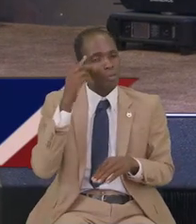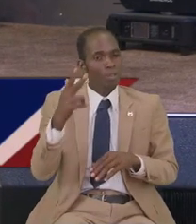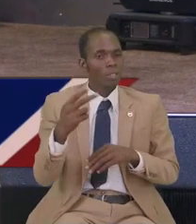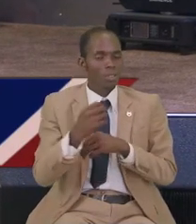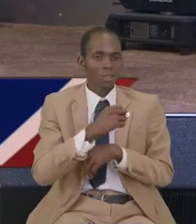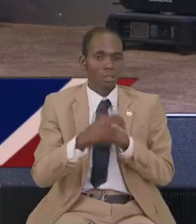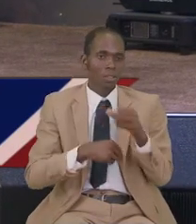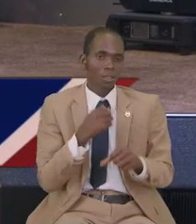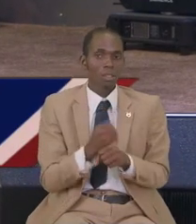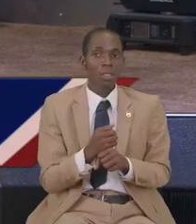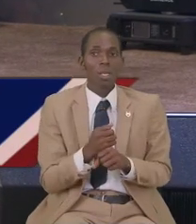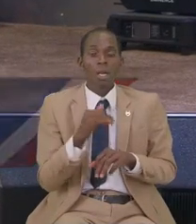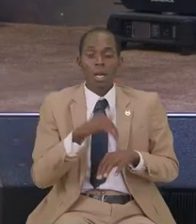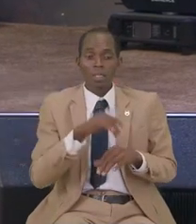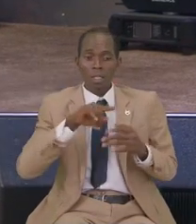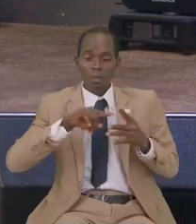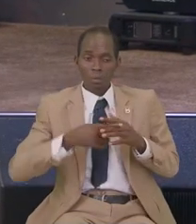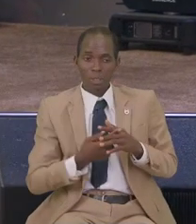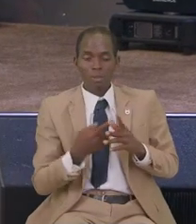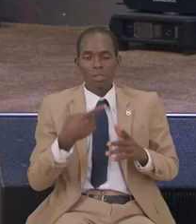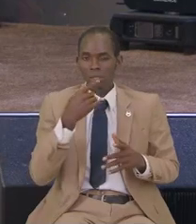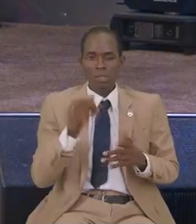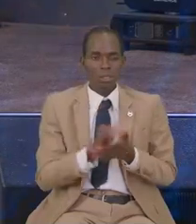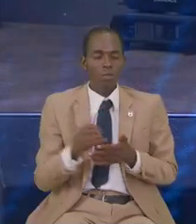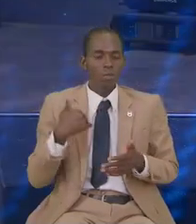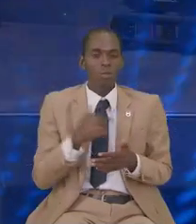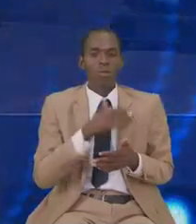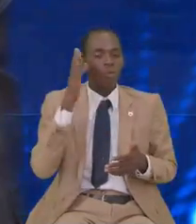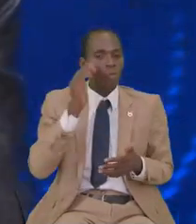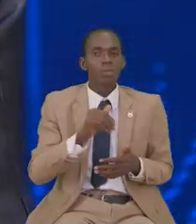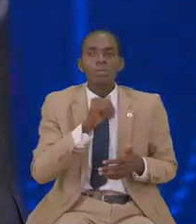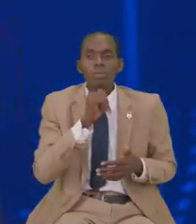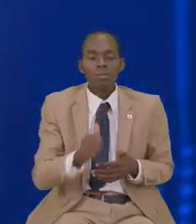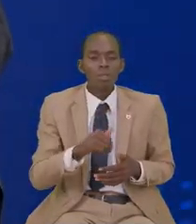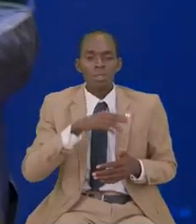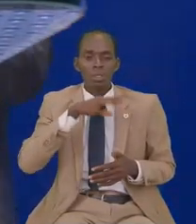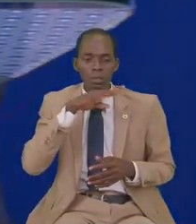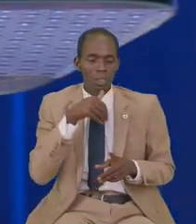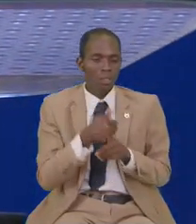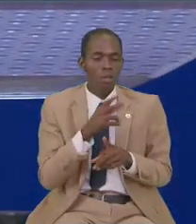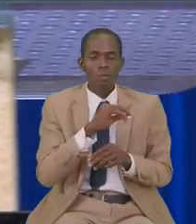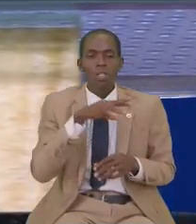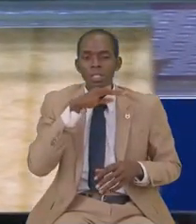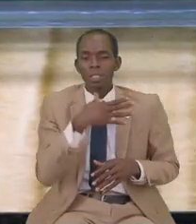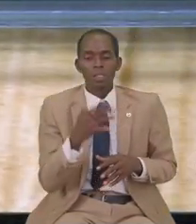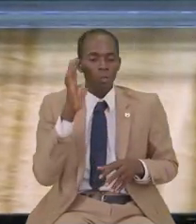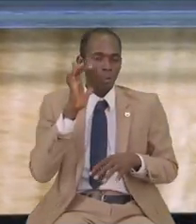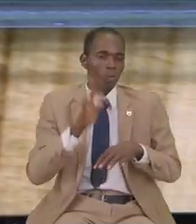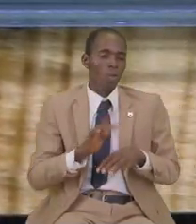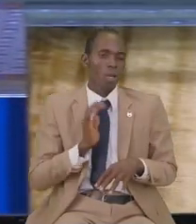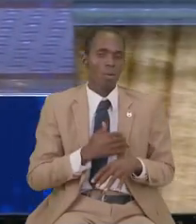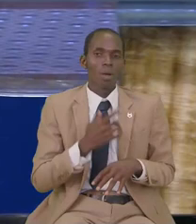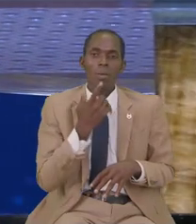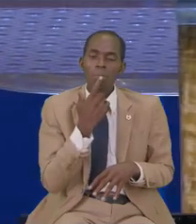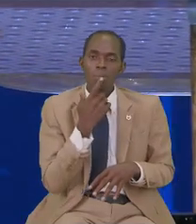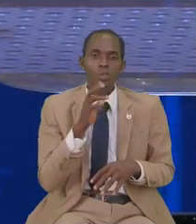the beginning, we will not defile ourselves. No defilement will touch our lives. No defilement will come